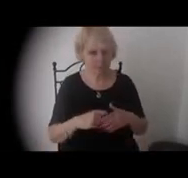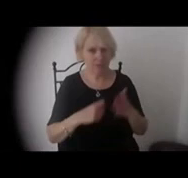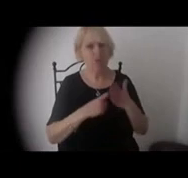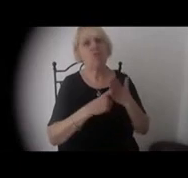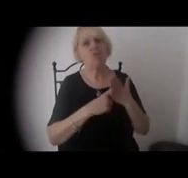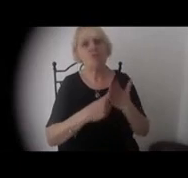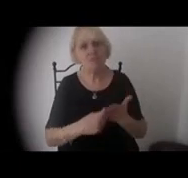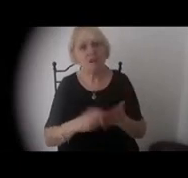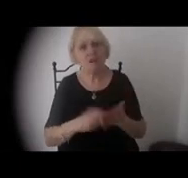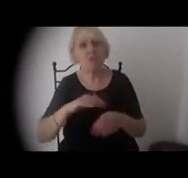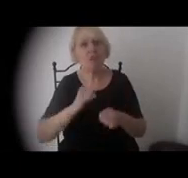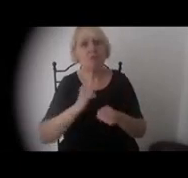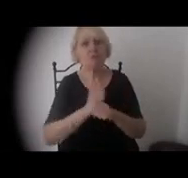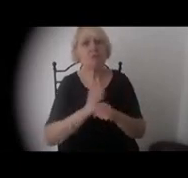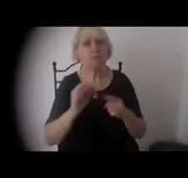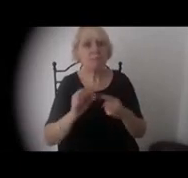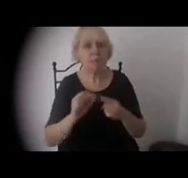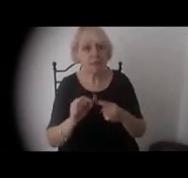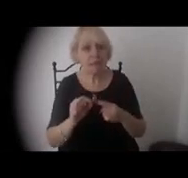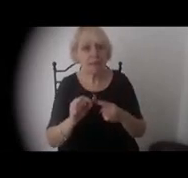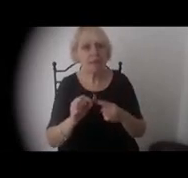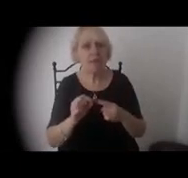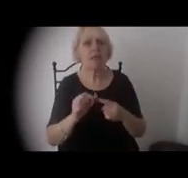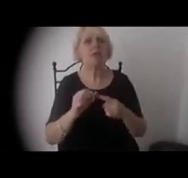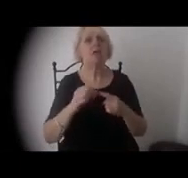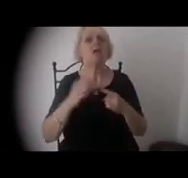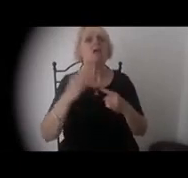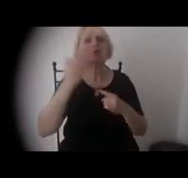from GPs, from schools,